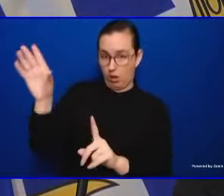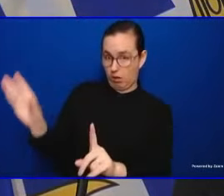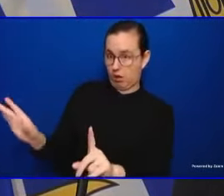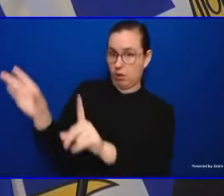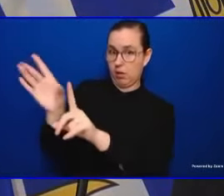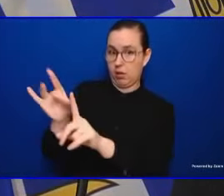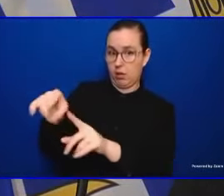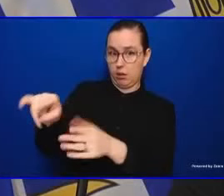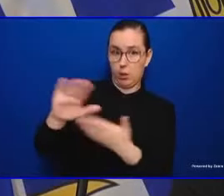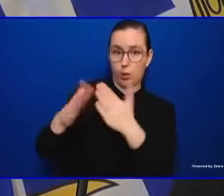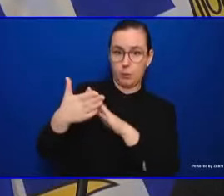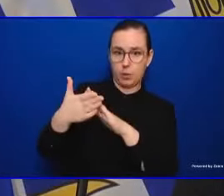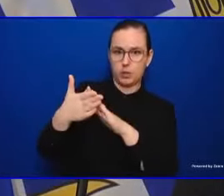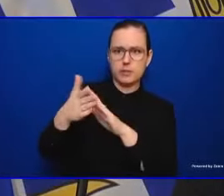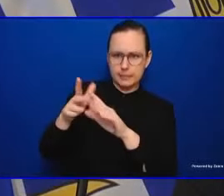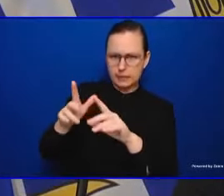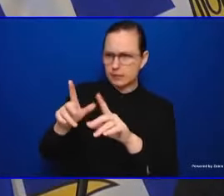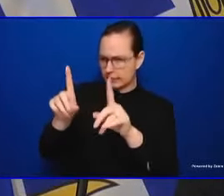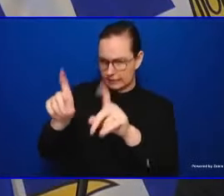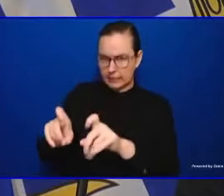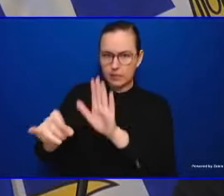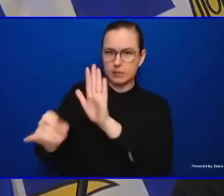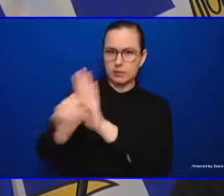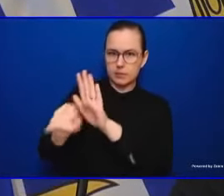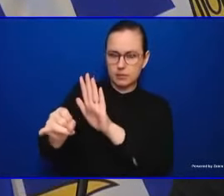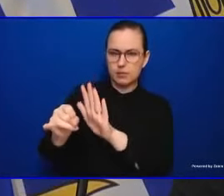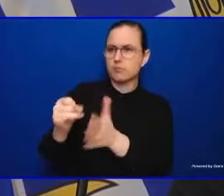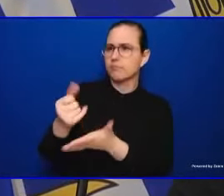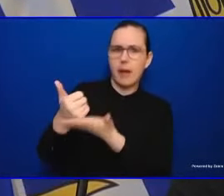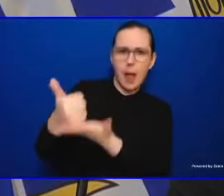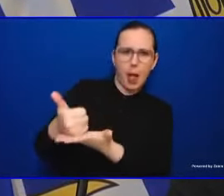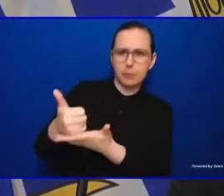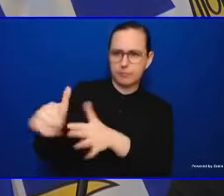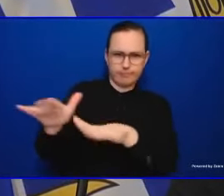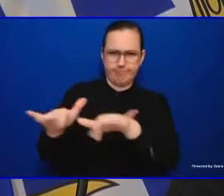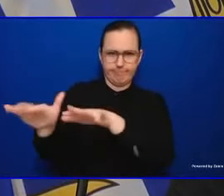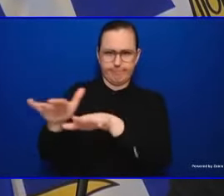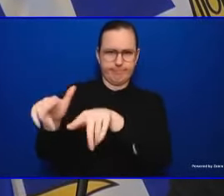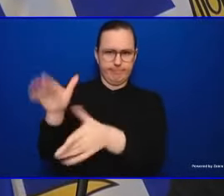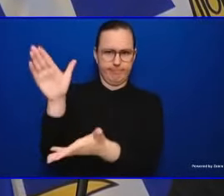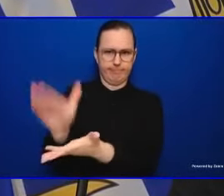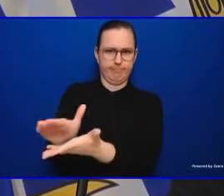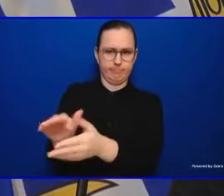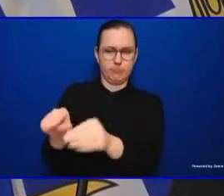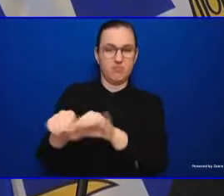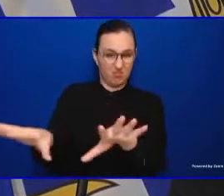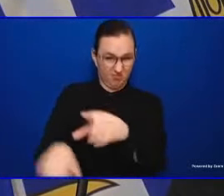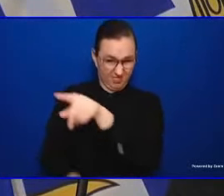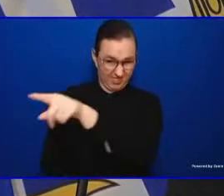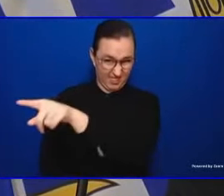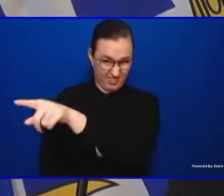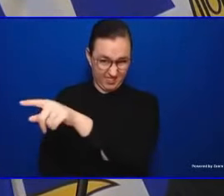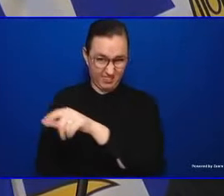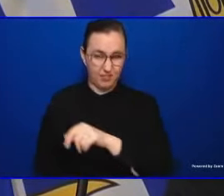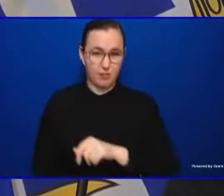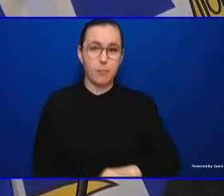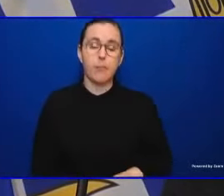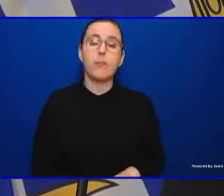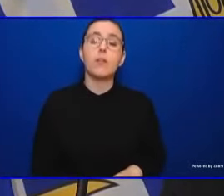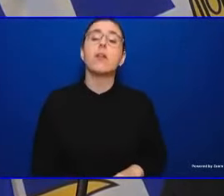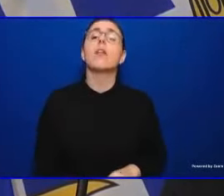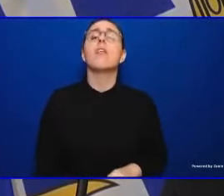course, we've been using them in an ongoing way, which we are expanding in businesses and other organizations. There has